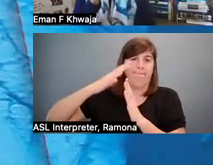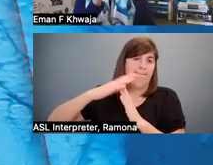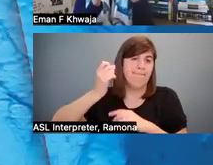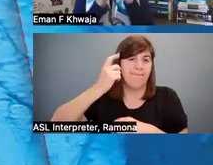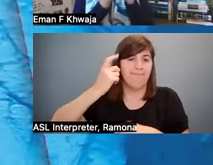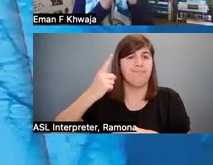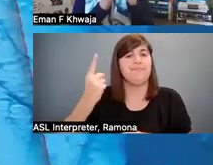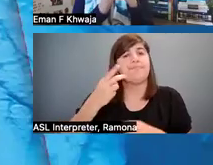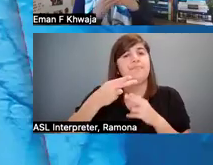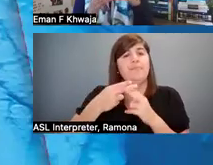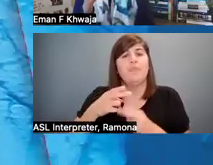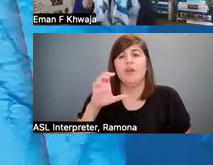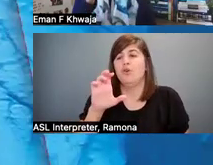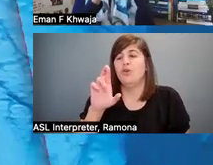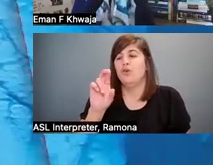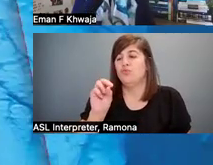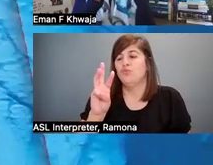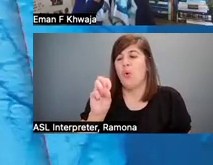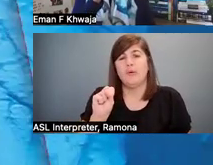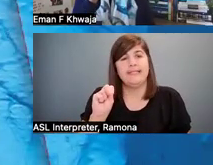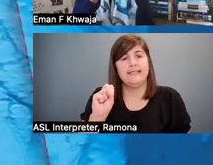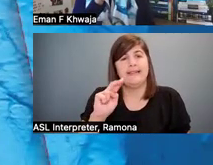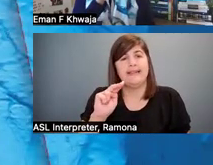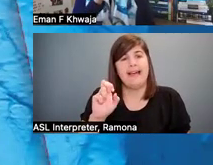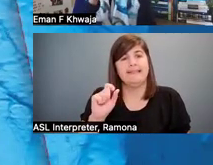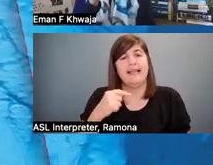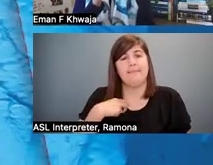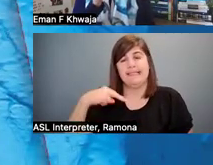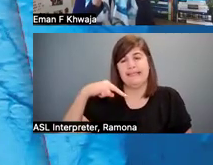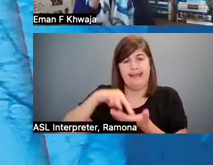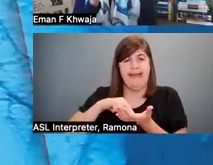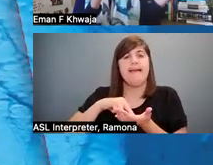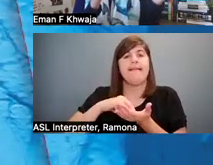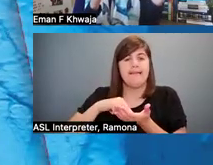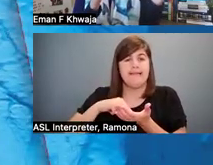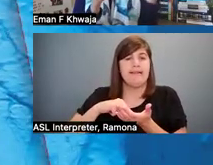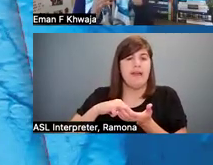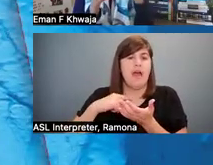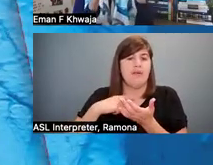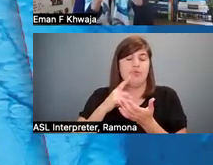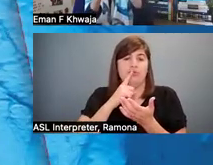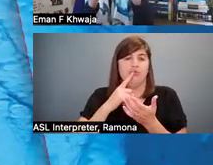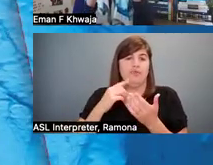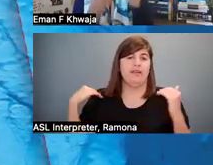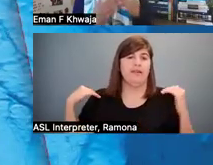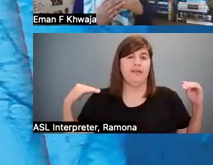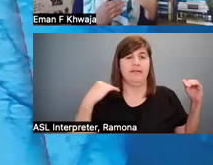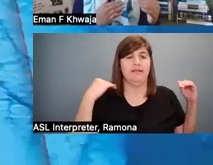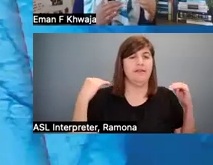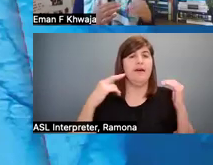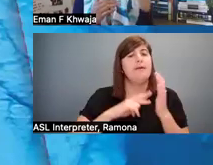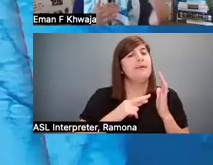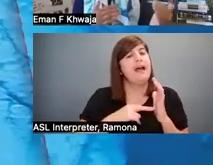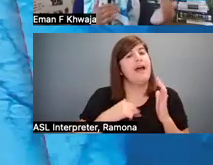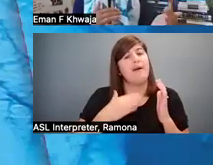is something called a crow's nest. And if you see, I'm standing up there and I'm about shoulder height to everybody else. That means that I have the best